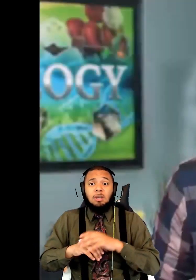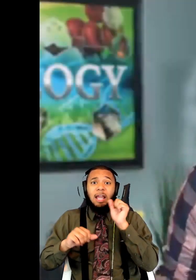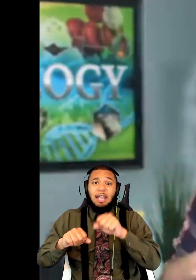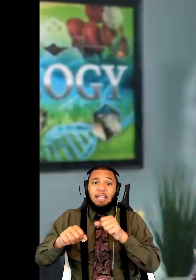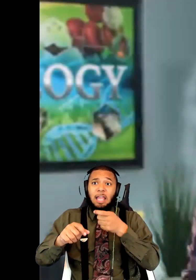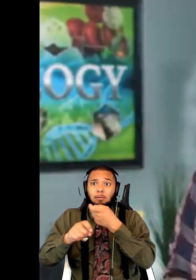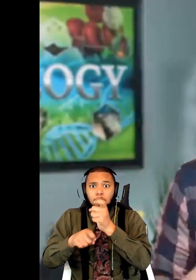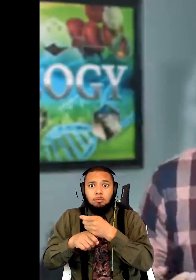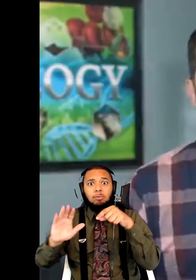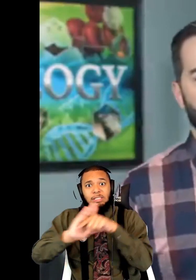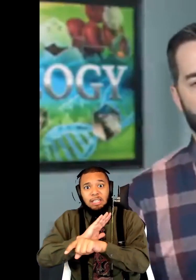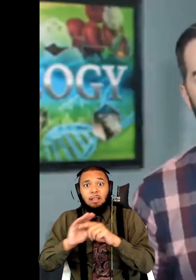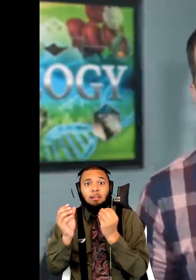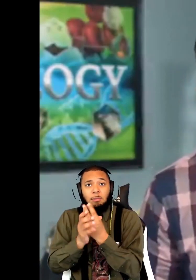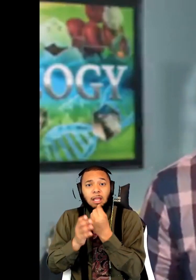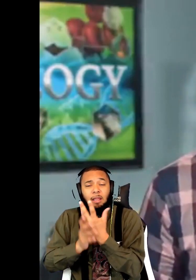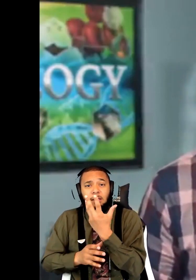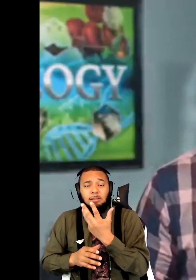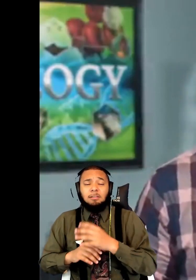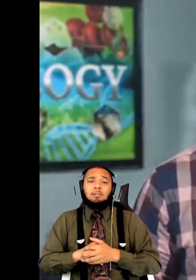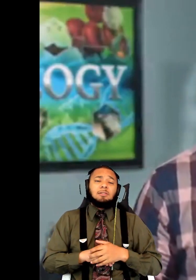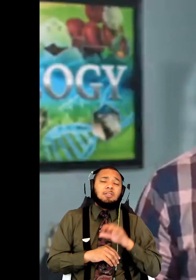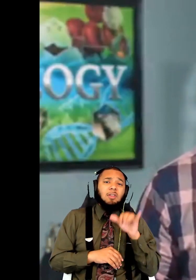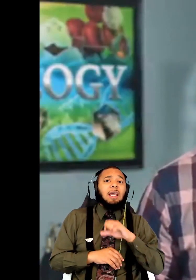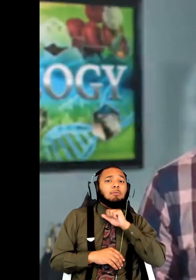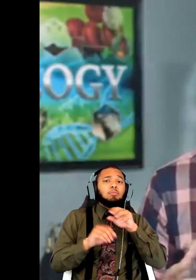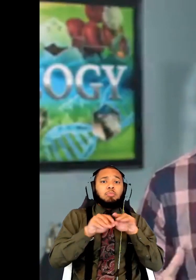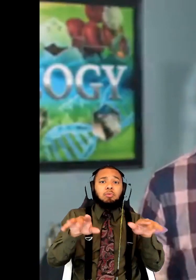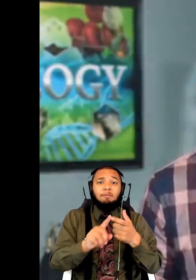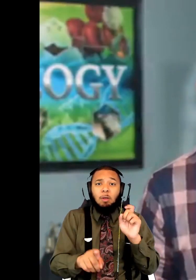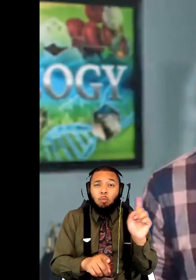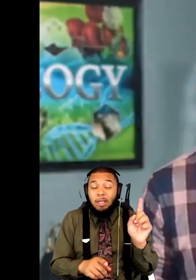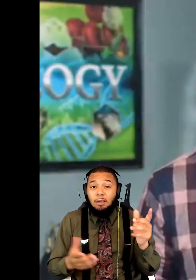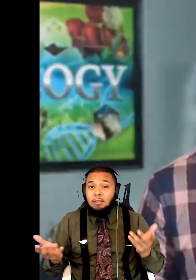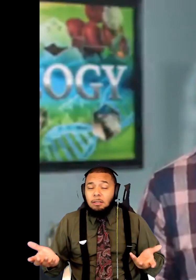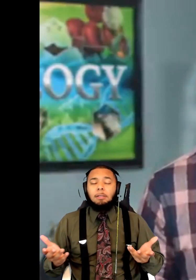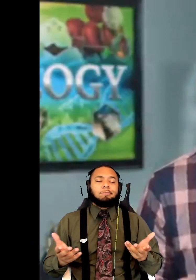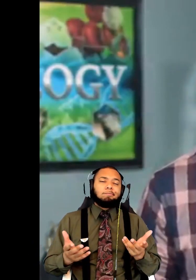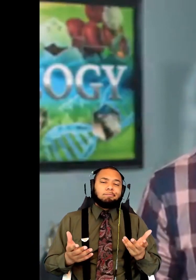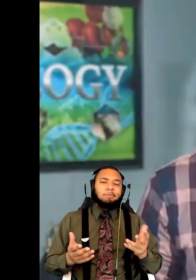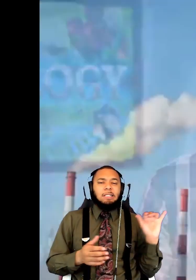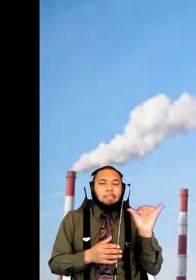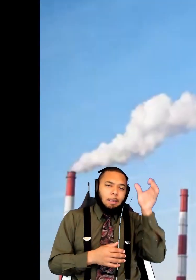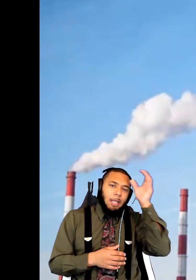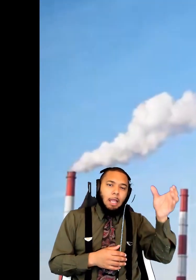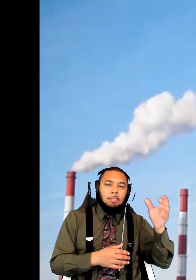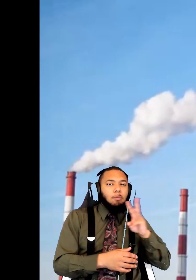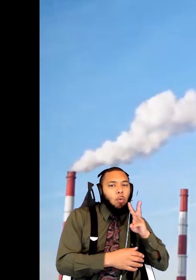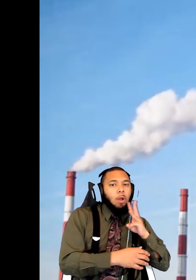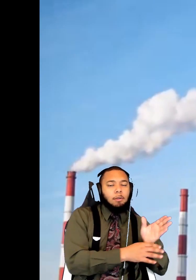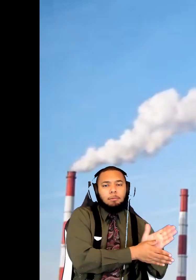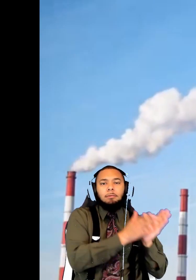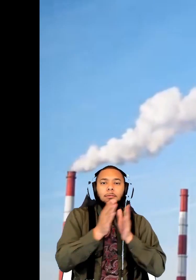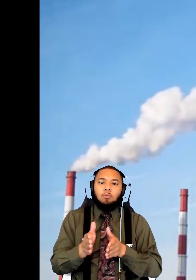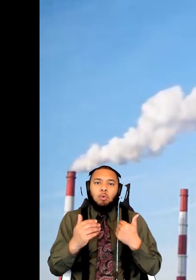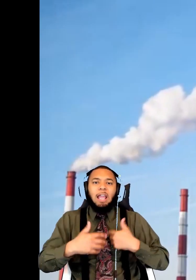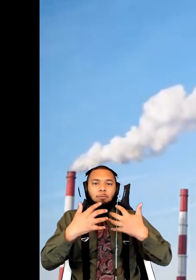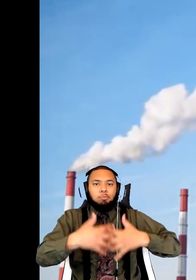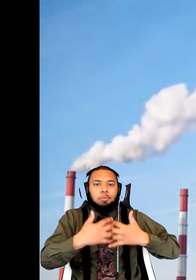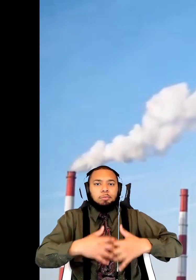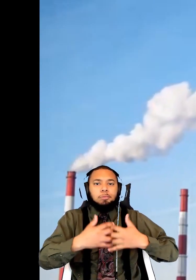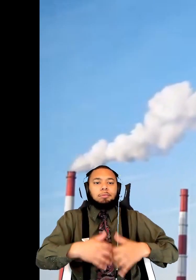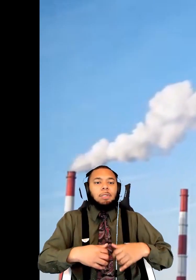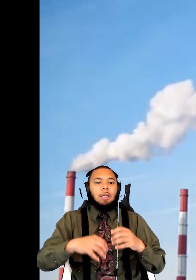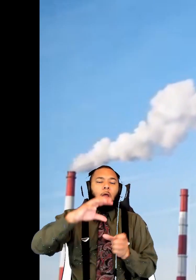So where do we get this air? Where do we get all these pollutants? Similar sources to water. We've got industry, which